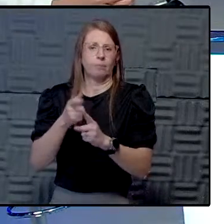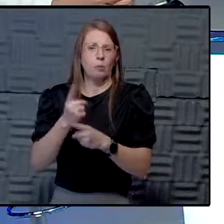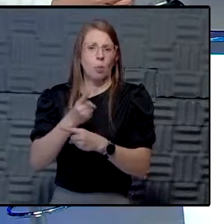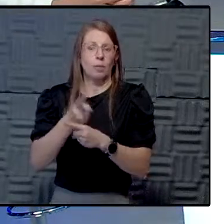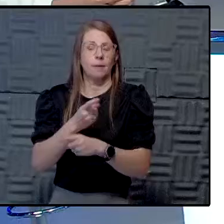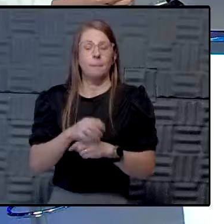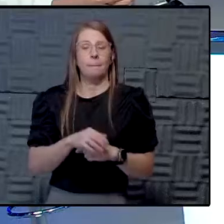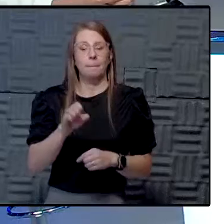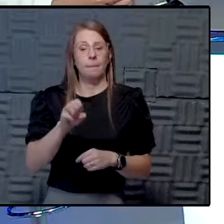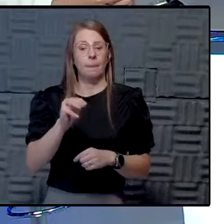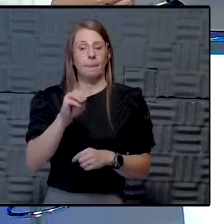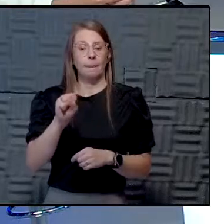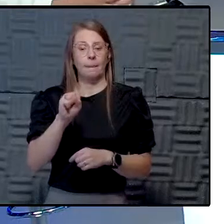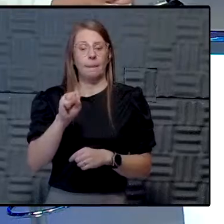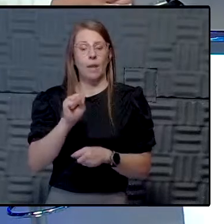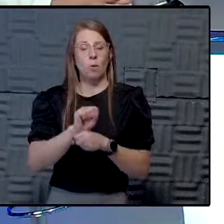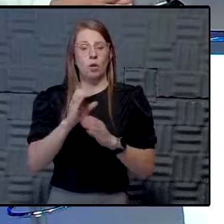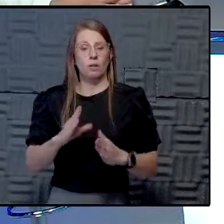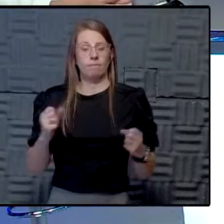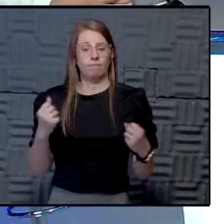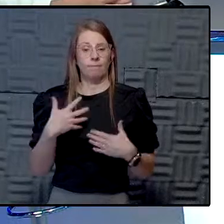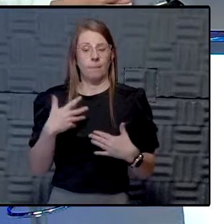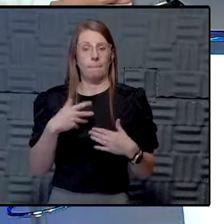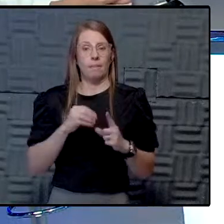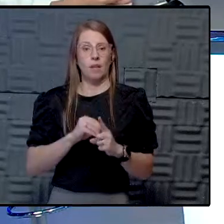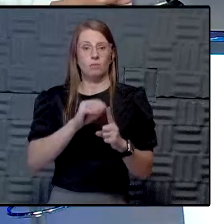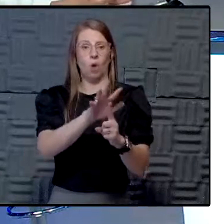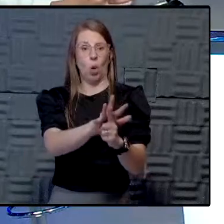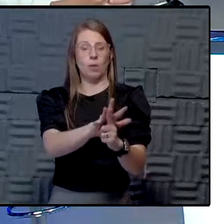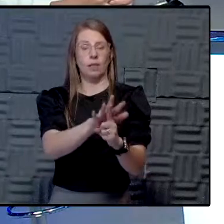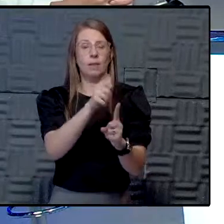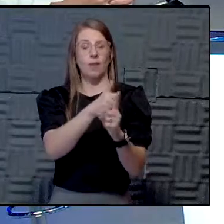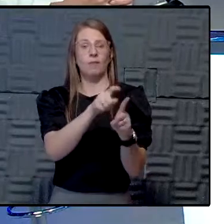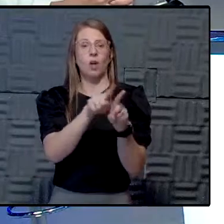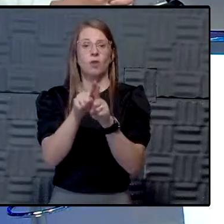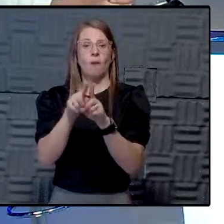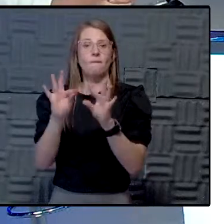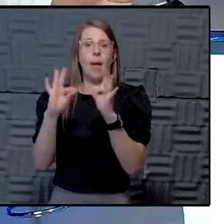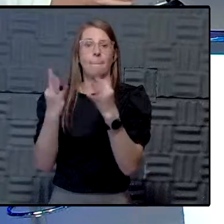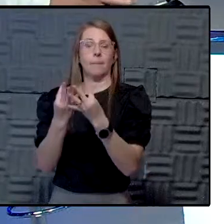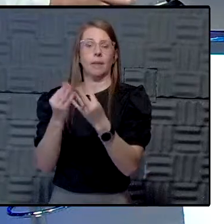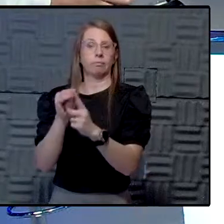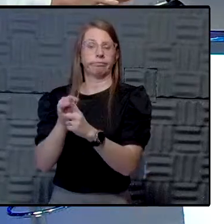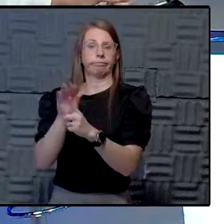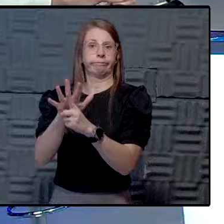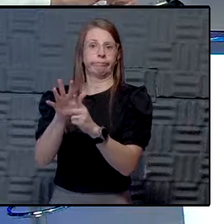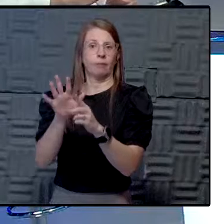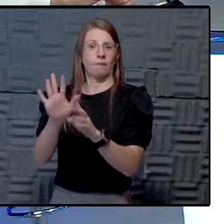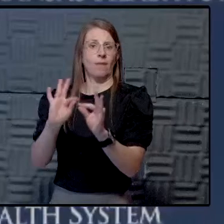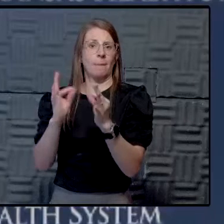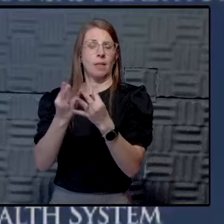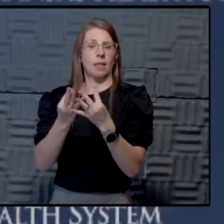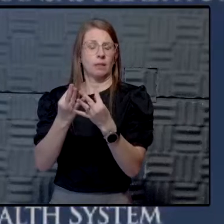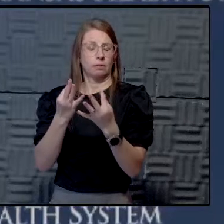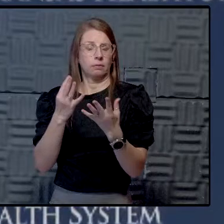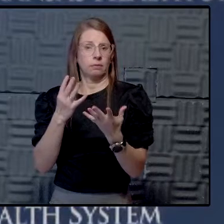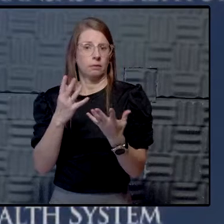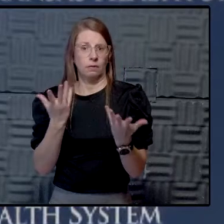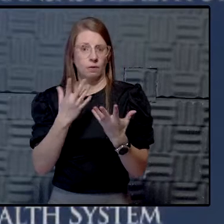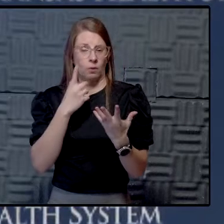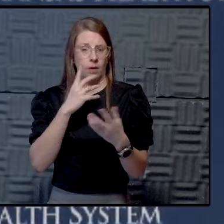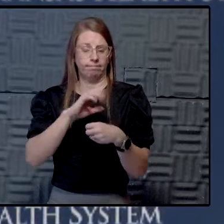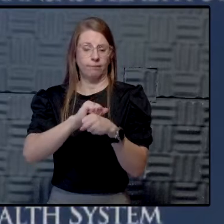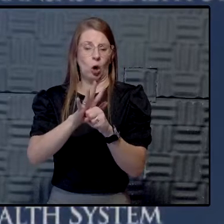are EMS workers ever afraid of exposing themselves or family to COVID? That's a great question. Dr. Jacobsen, what do you think about that?